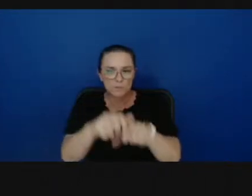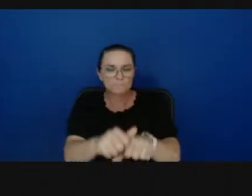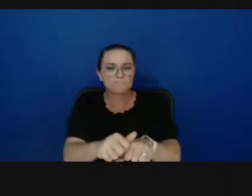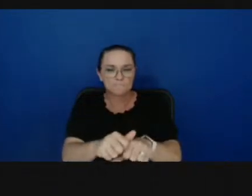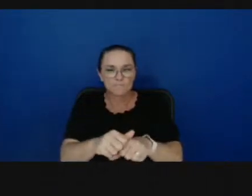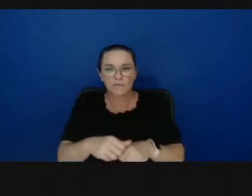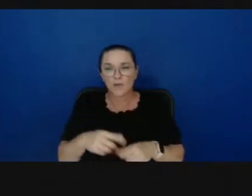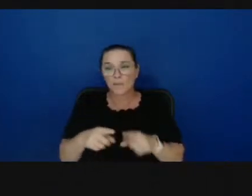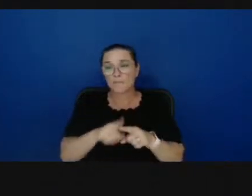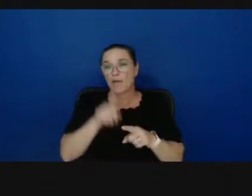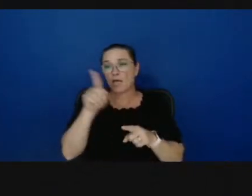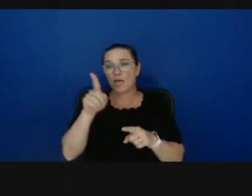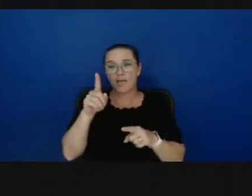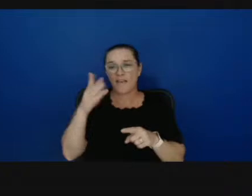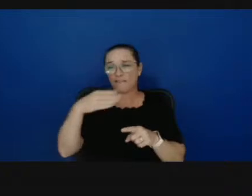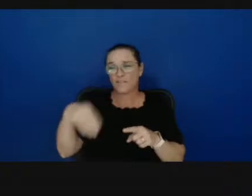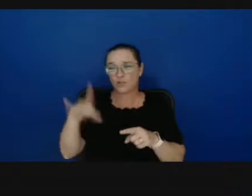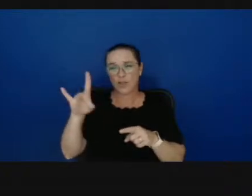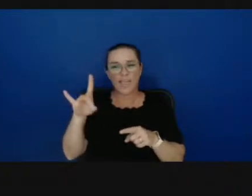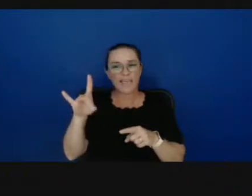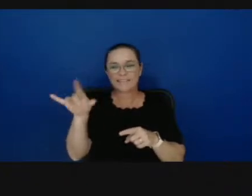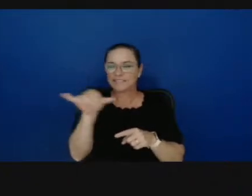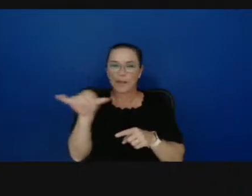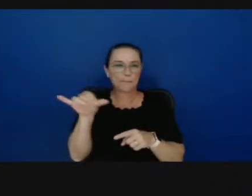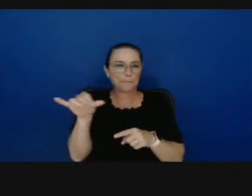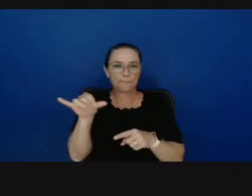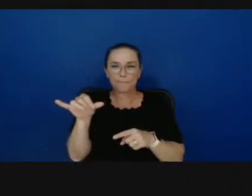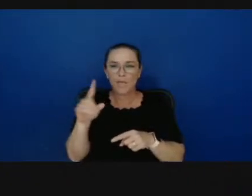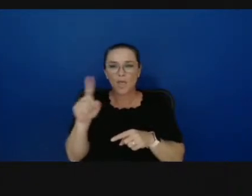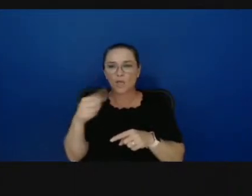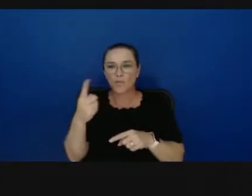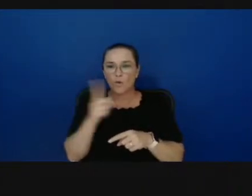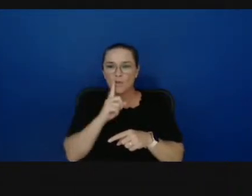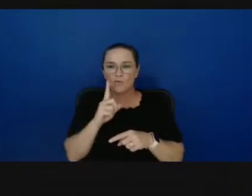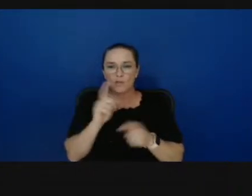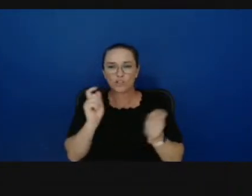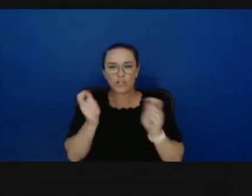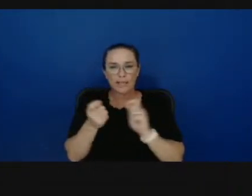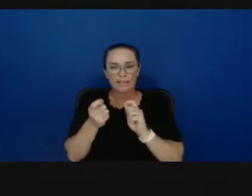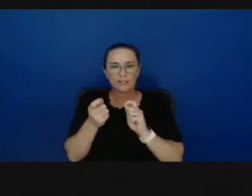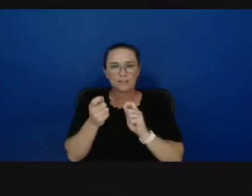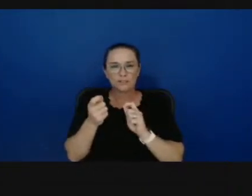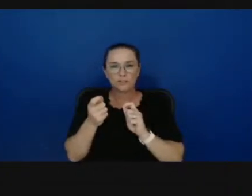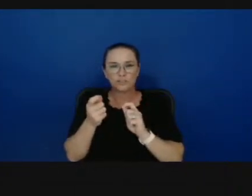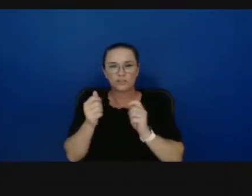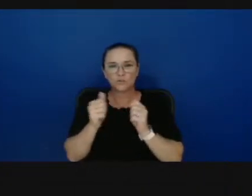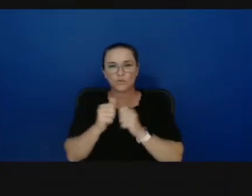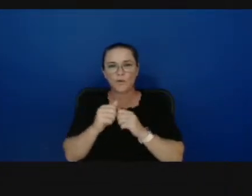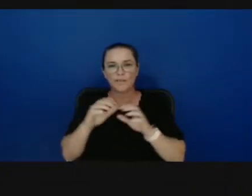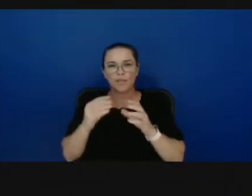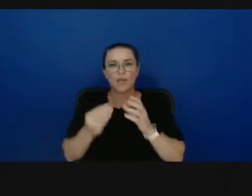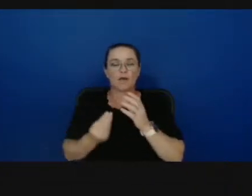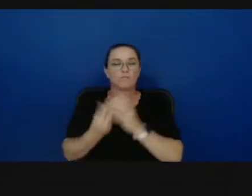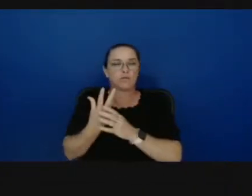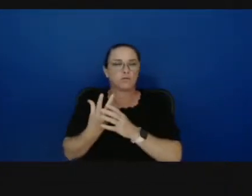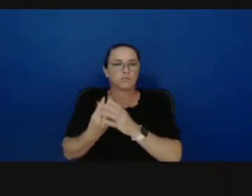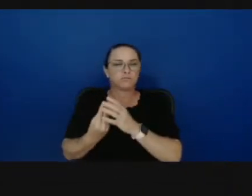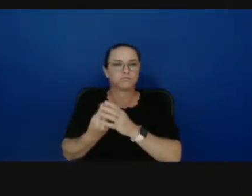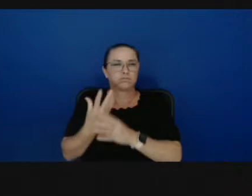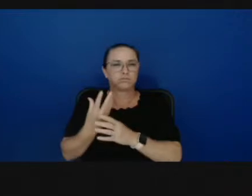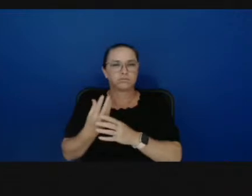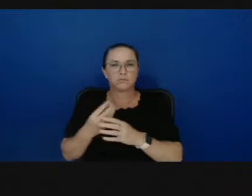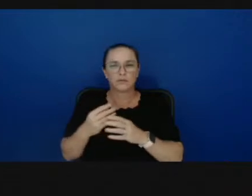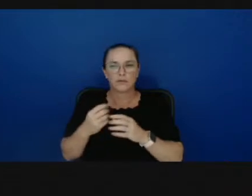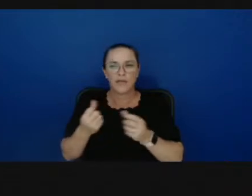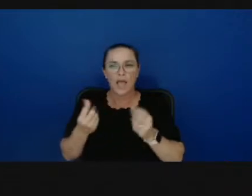Fissure 8, not much has changed significantly. The only real variation is in the forms of the pulses and surges that we've discussed